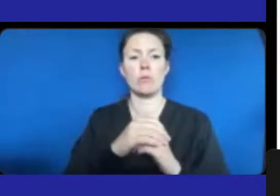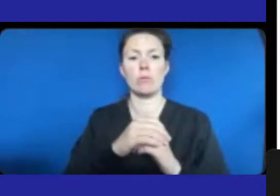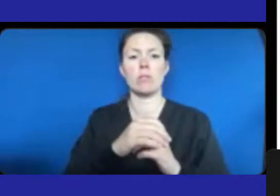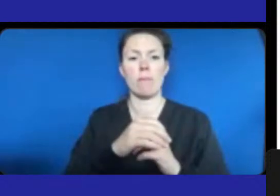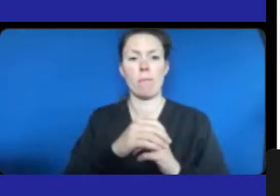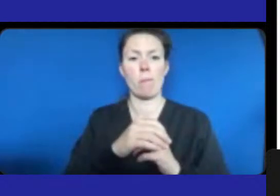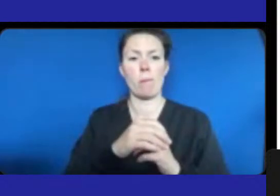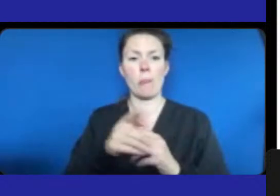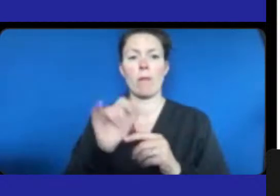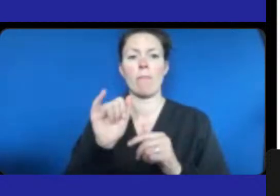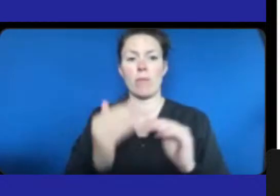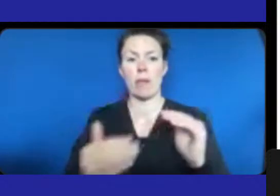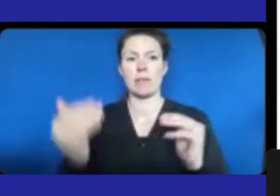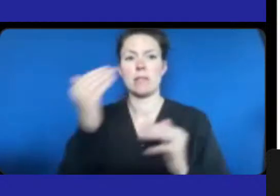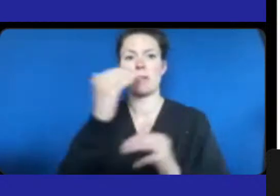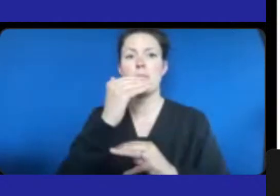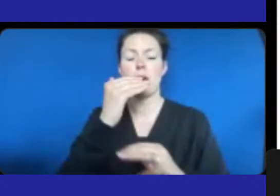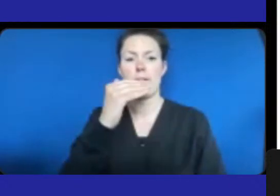above